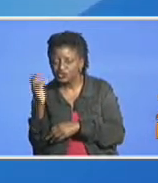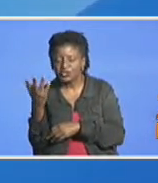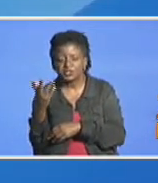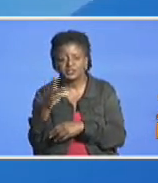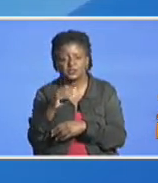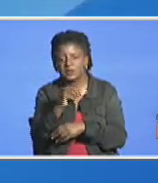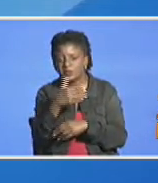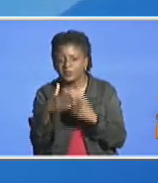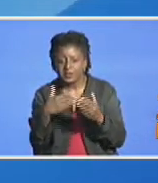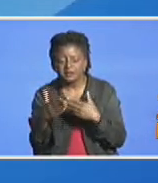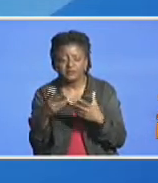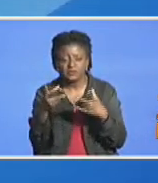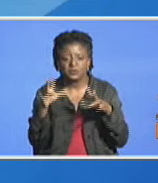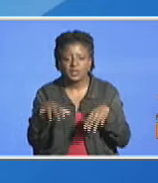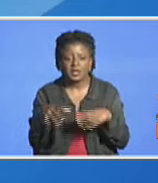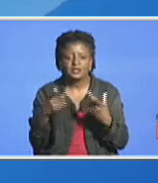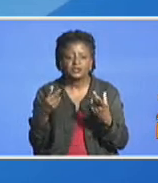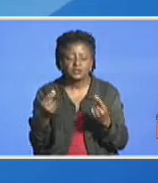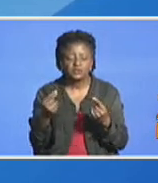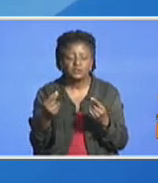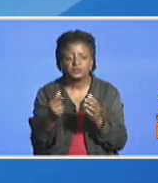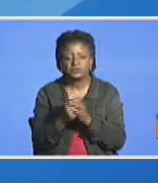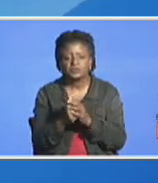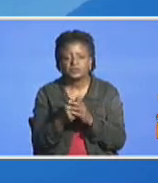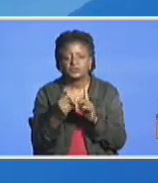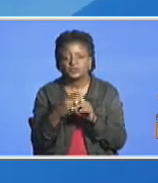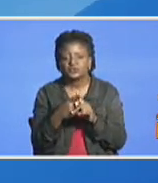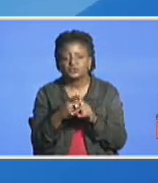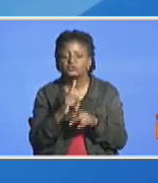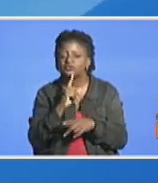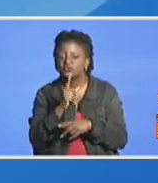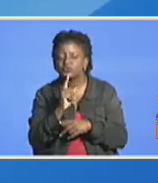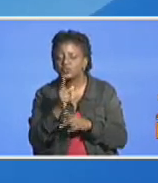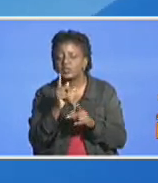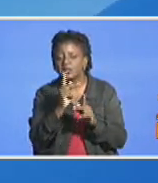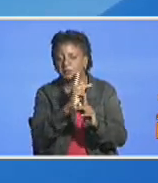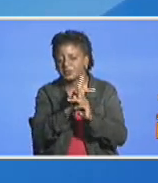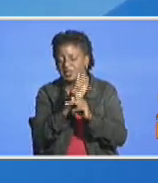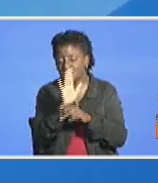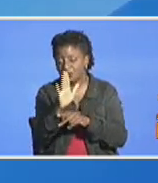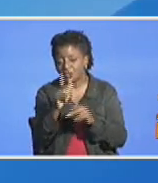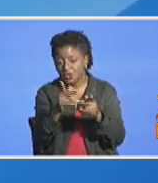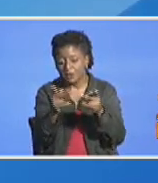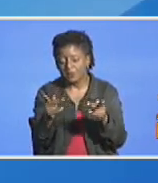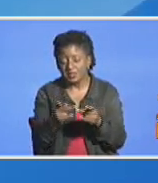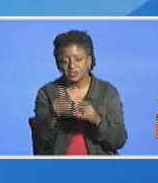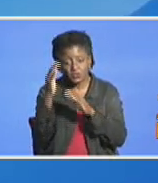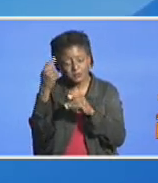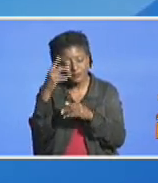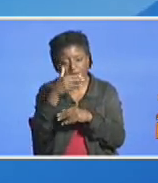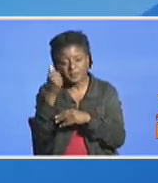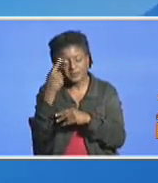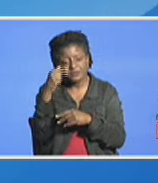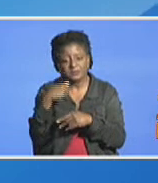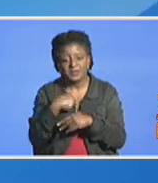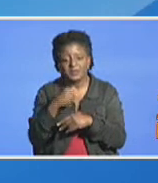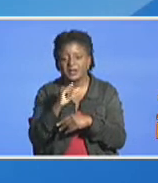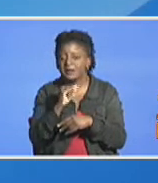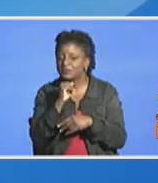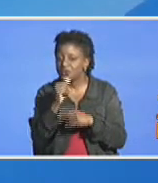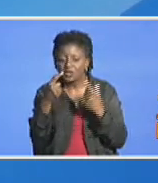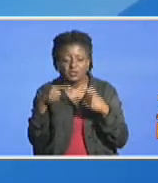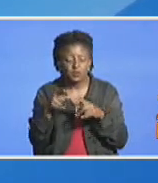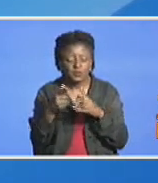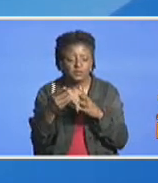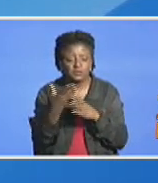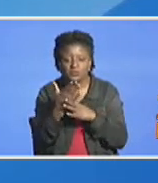know, whatever you can do, you know, to truly protect your place, you know, you do the best. But for me, I'm not going through another storm